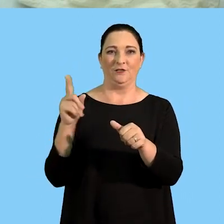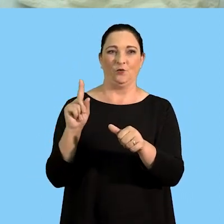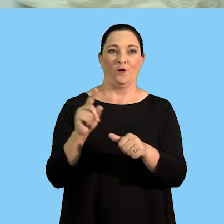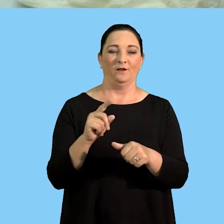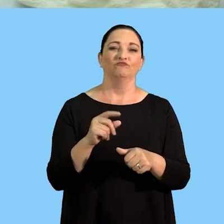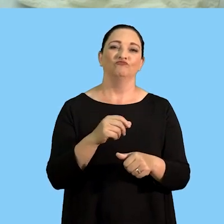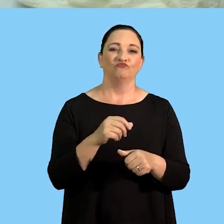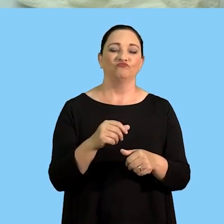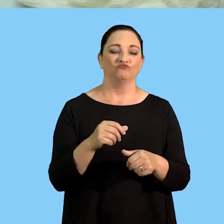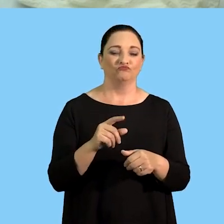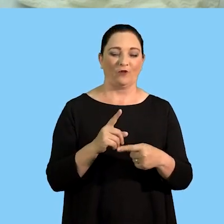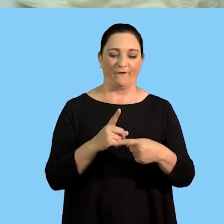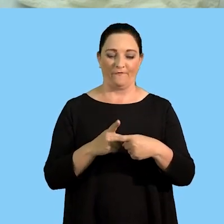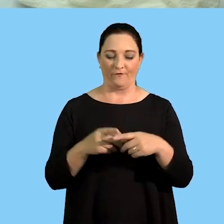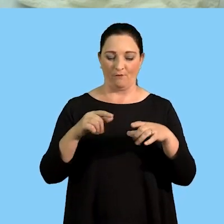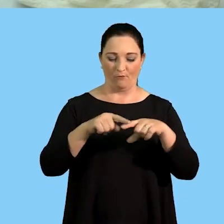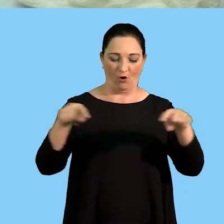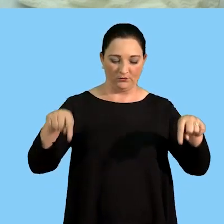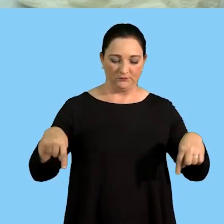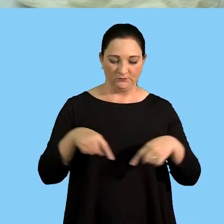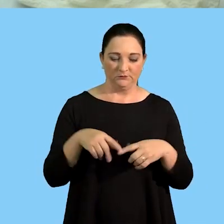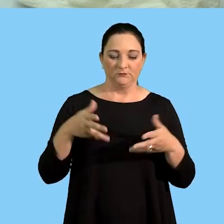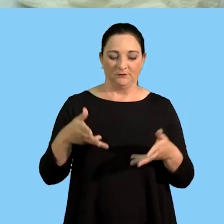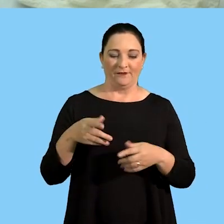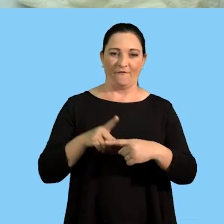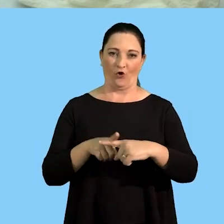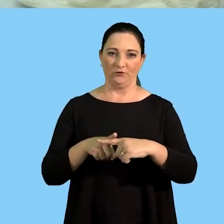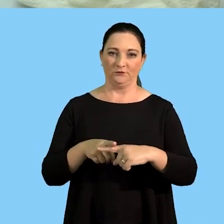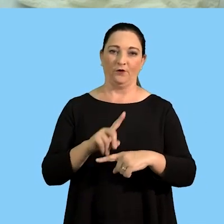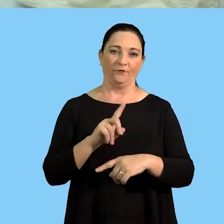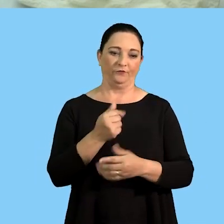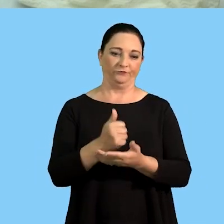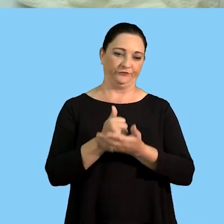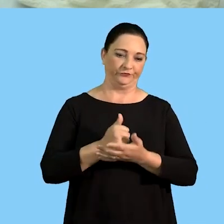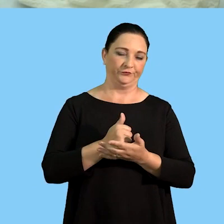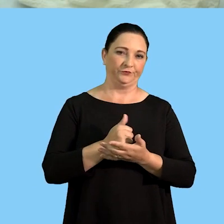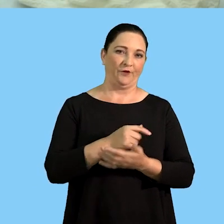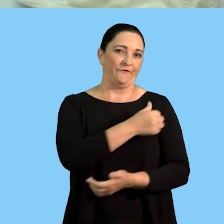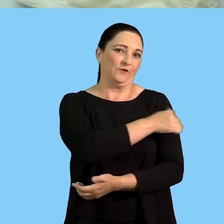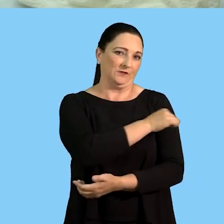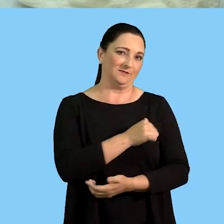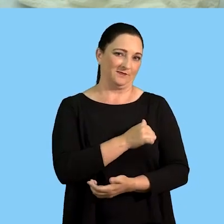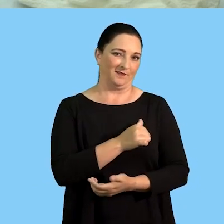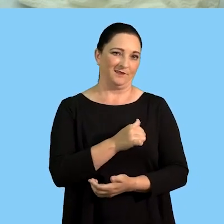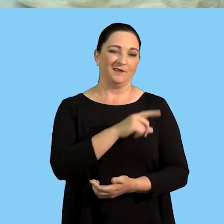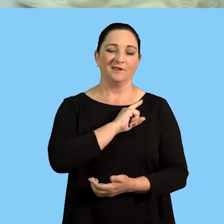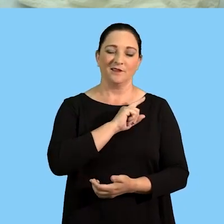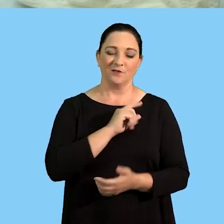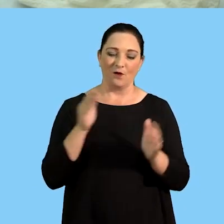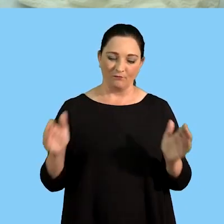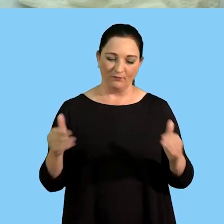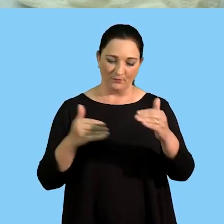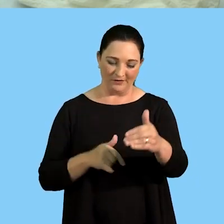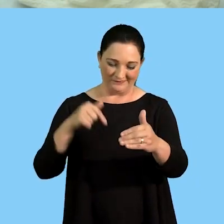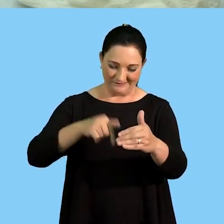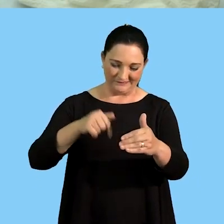is called a first aid kit. Now, businesses are required to have an